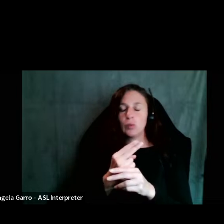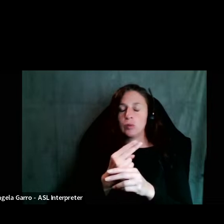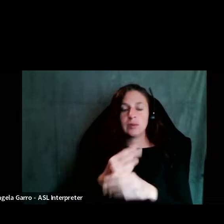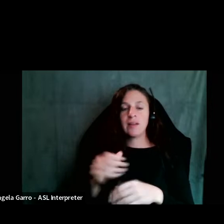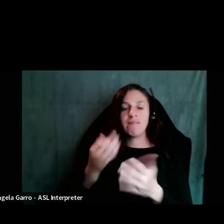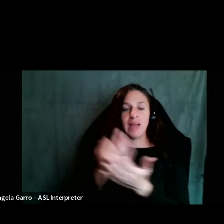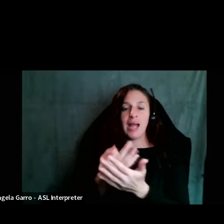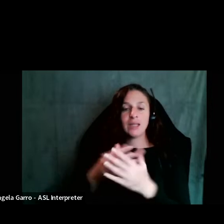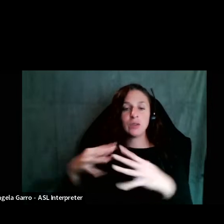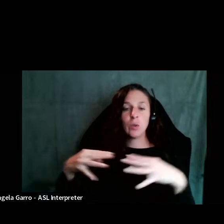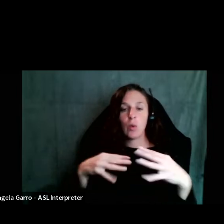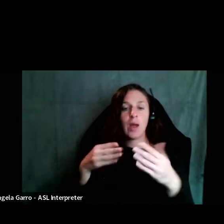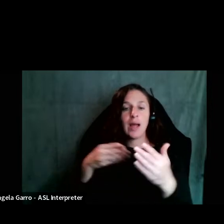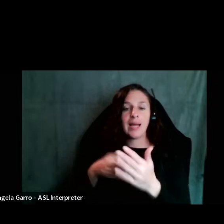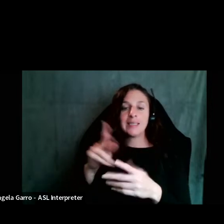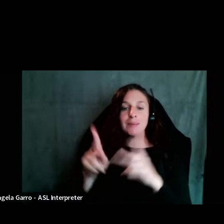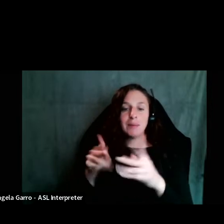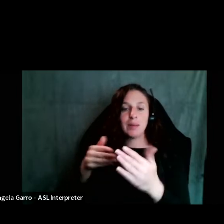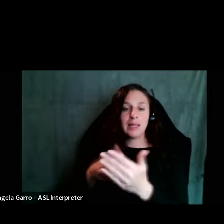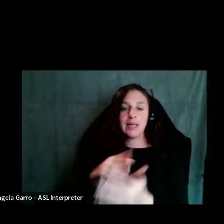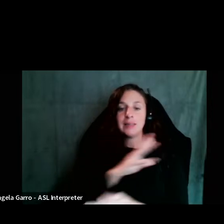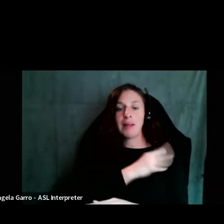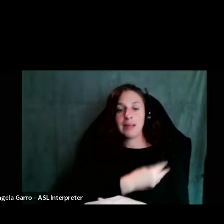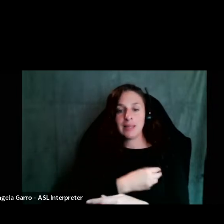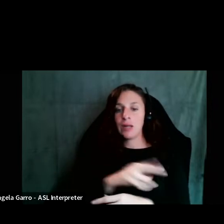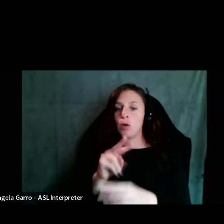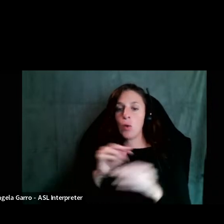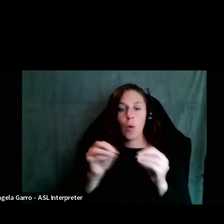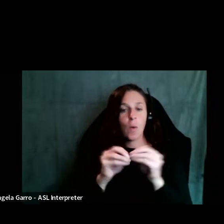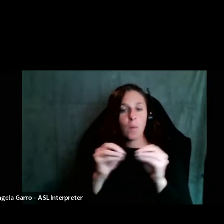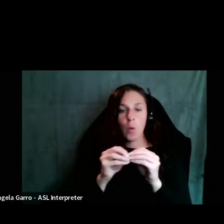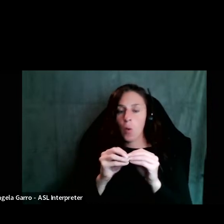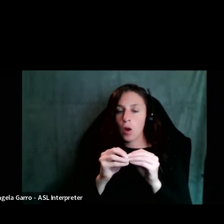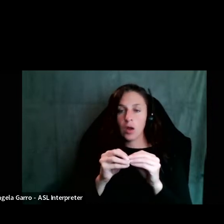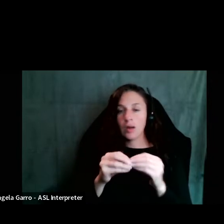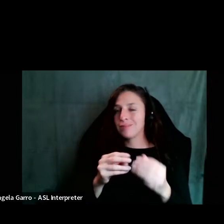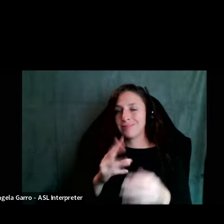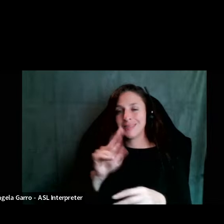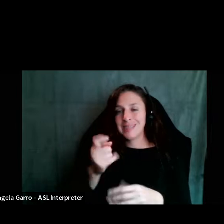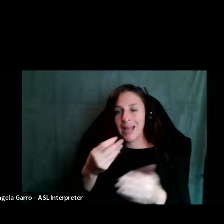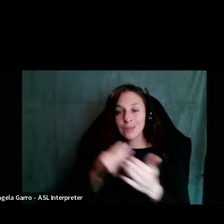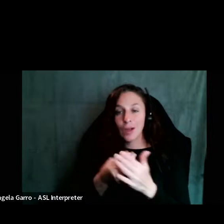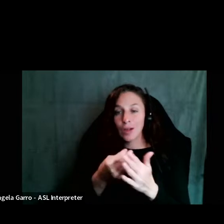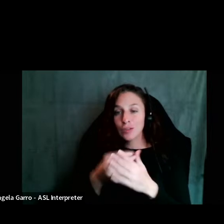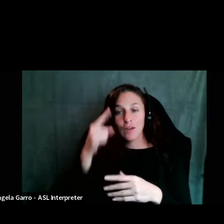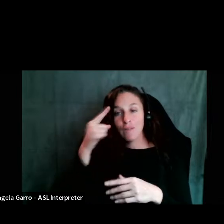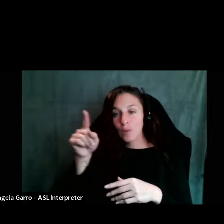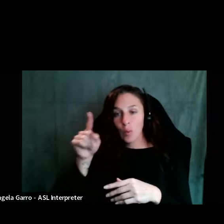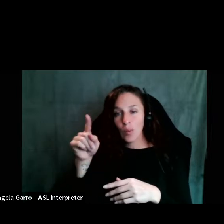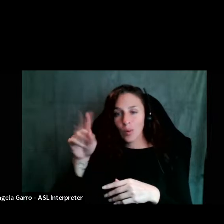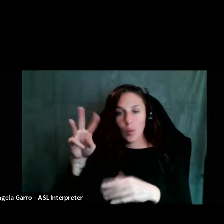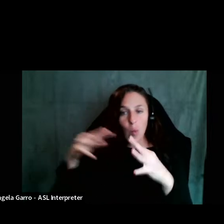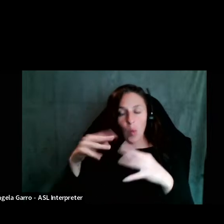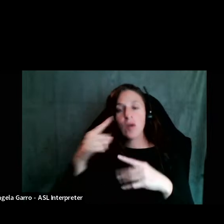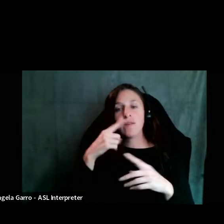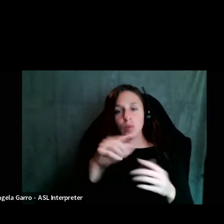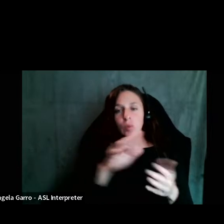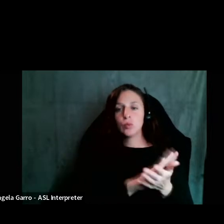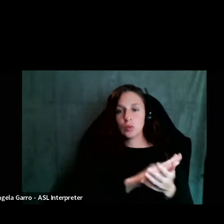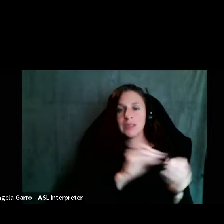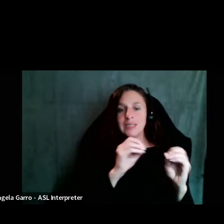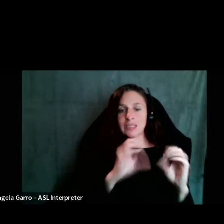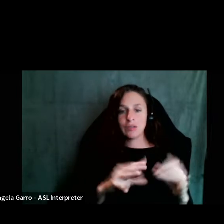more tax dollars for war, and yes, tax dollars for schools and teachers. And lastly,